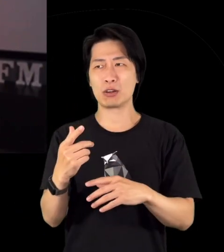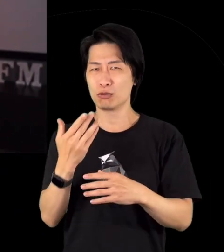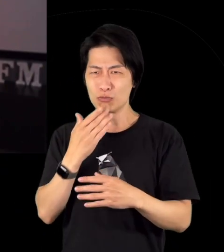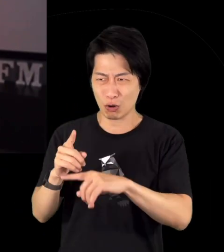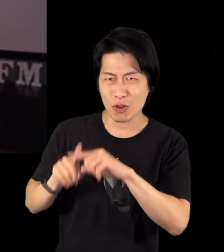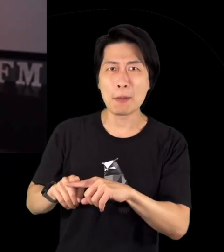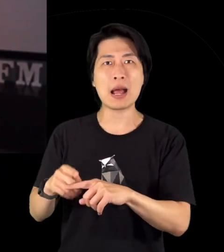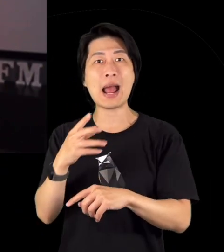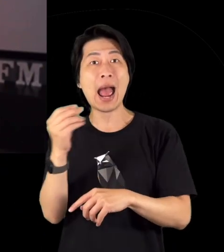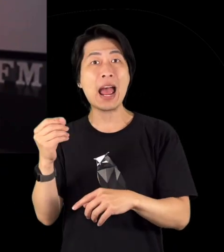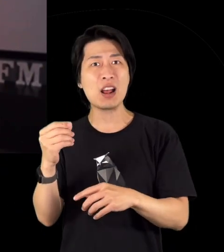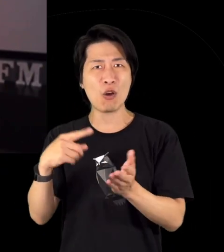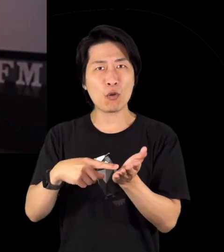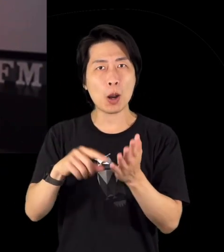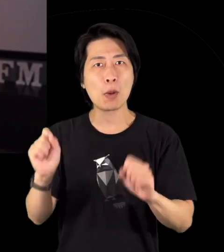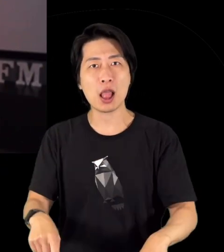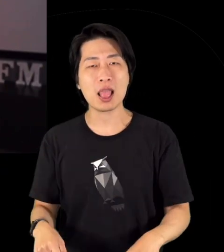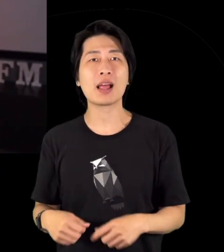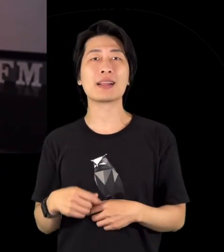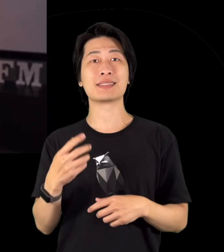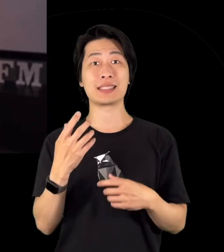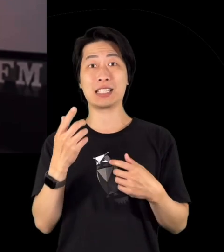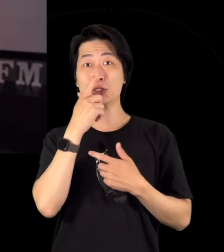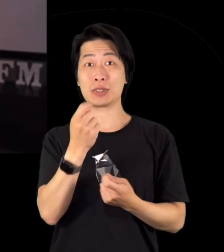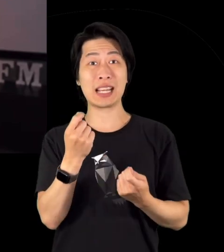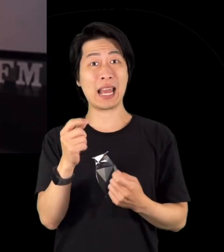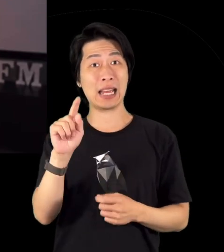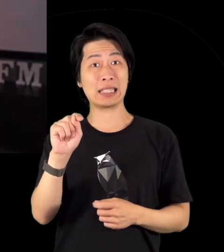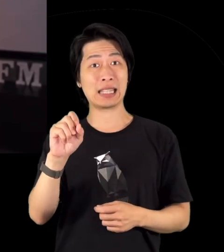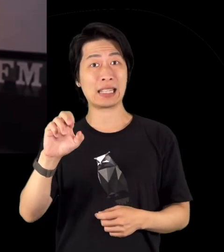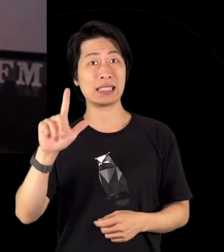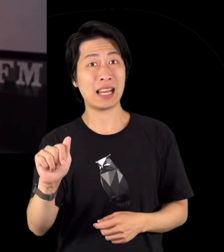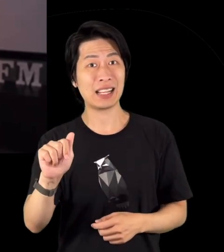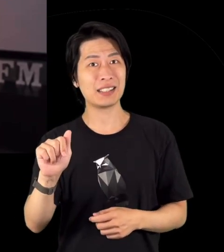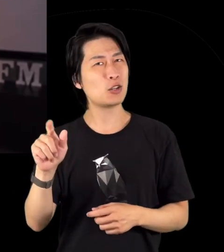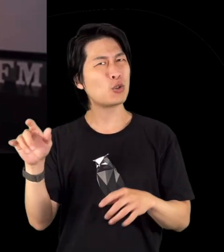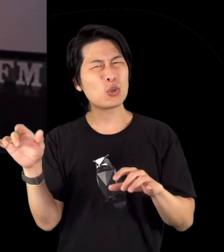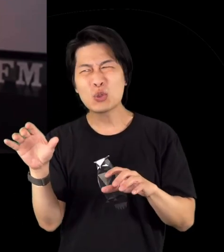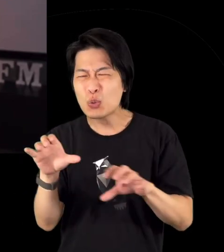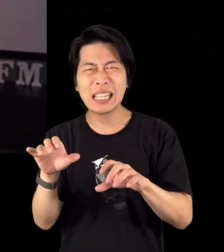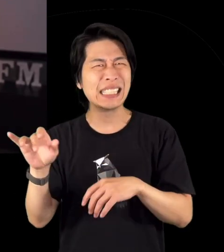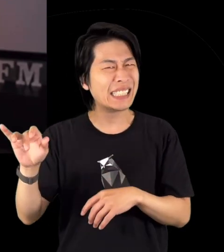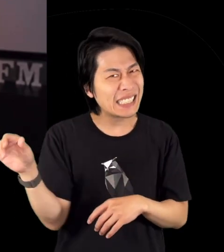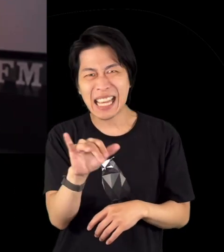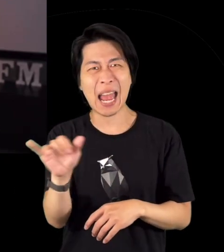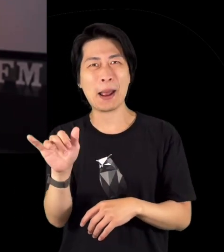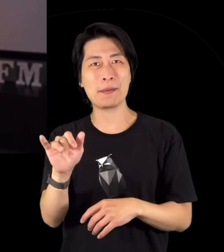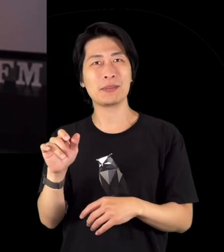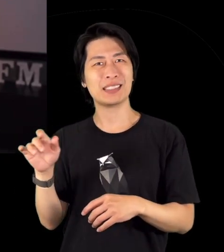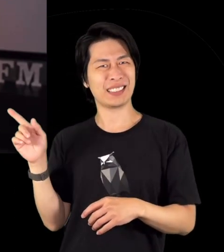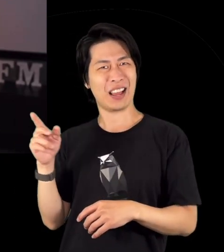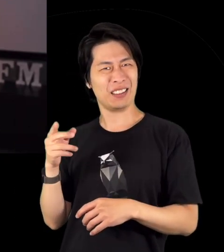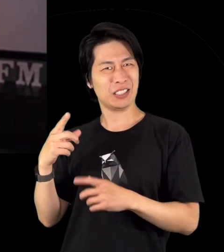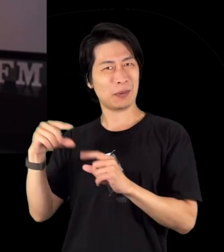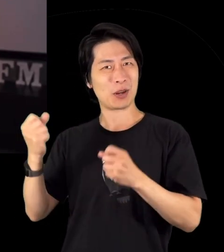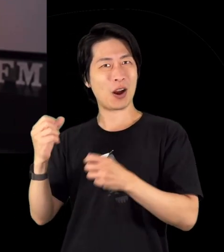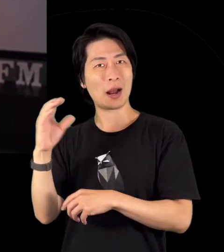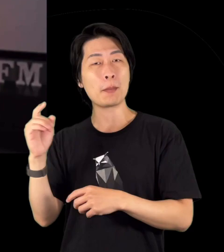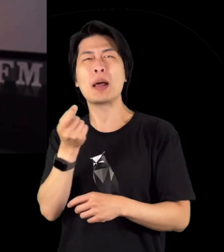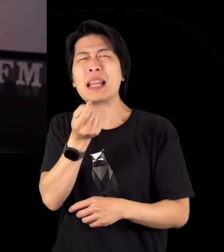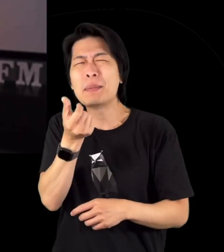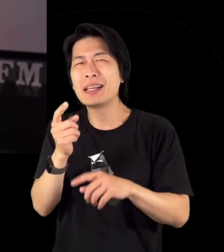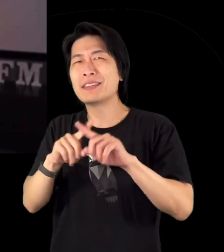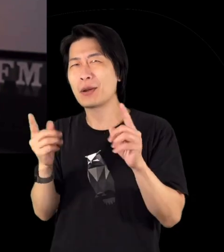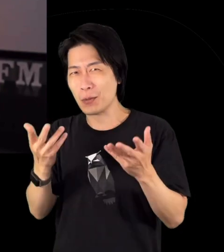most importantly, super affordable. And what's interesting now is that Tesla seems to be employing the same exact strategy, but with a little bit of